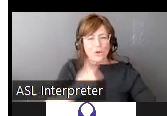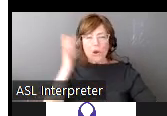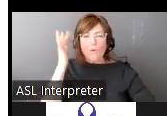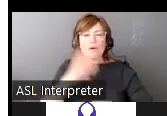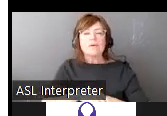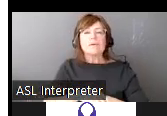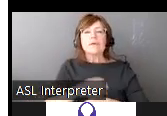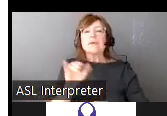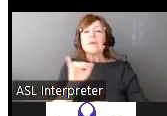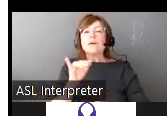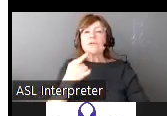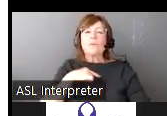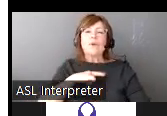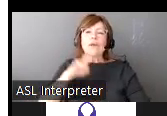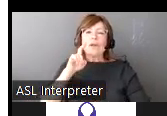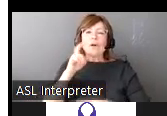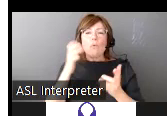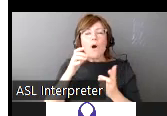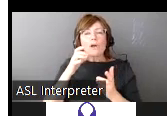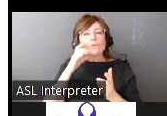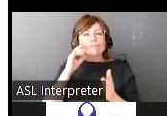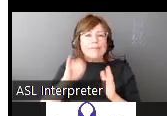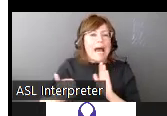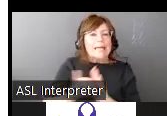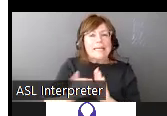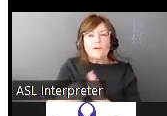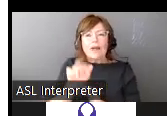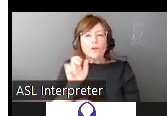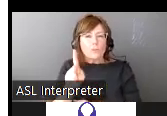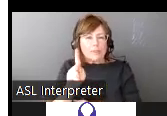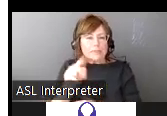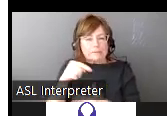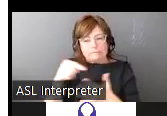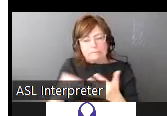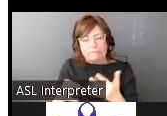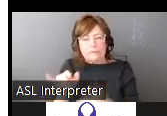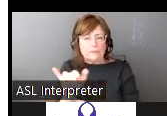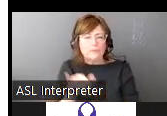possible additional risk factors identified by the participant.